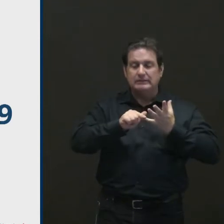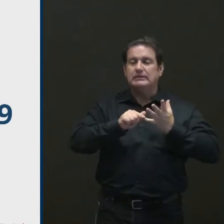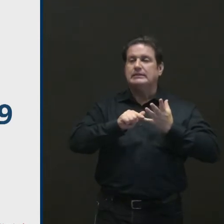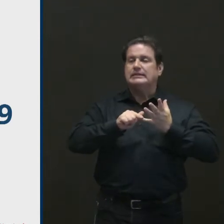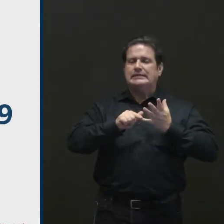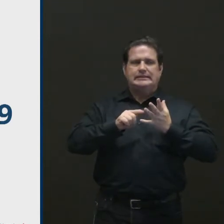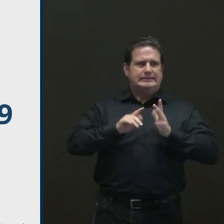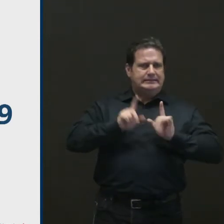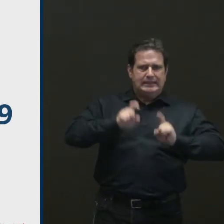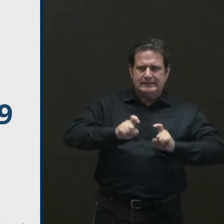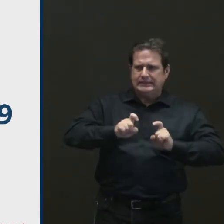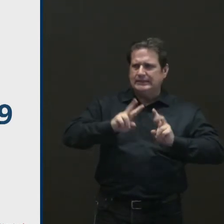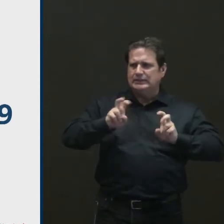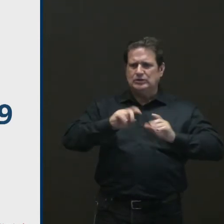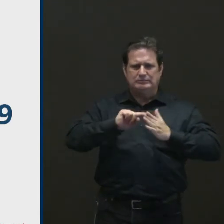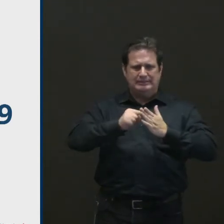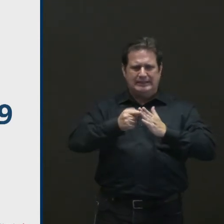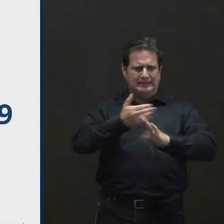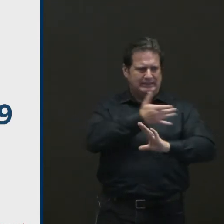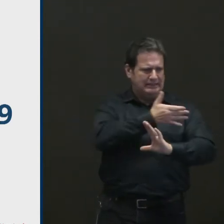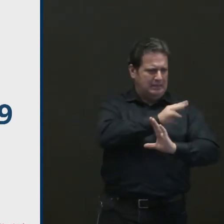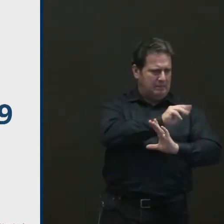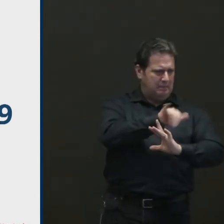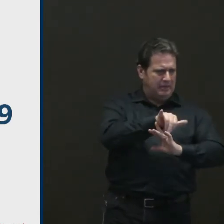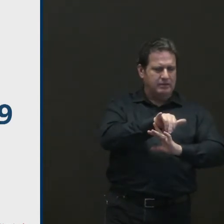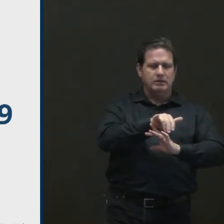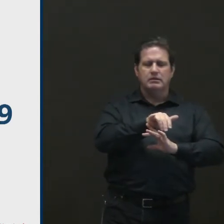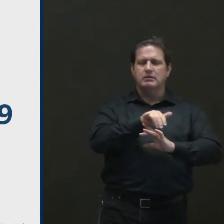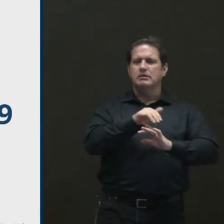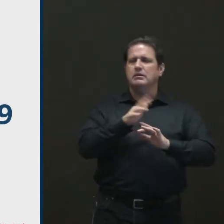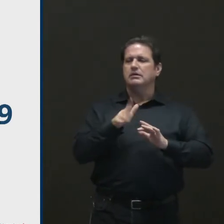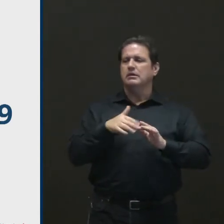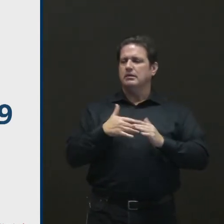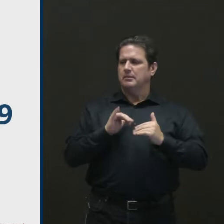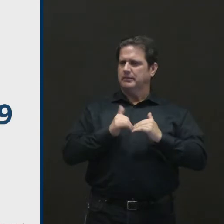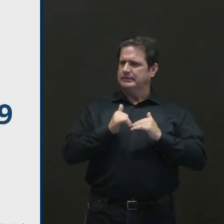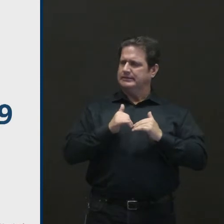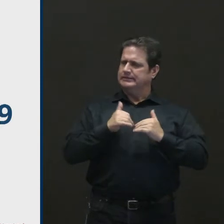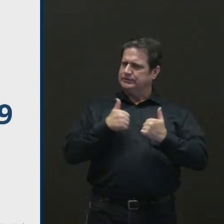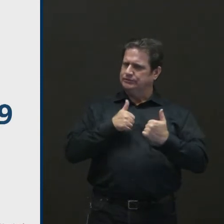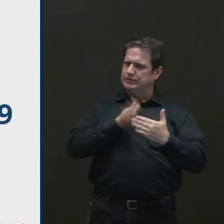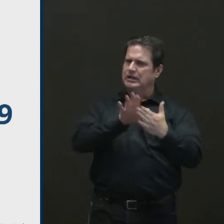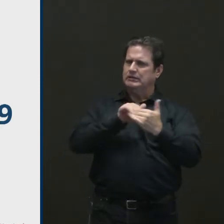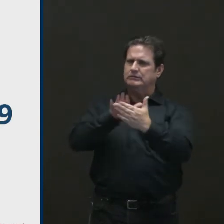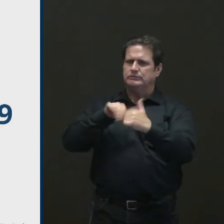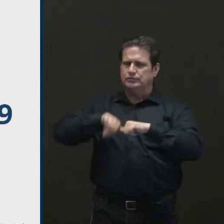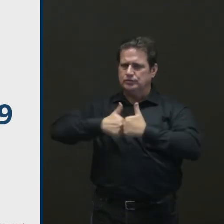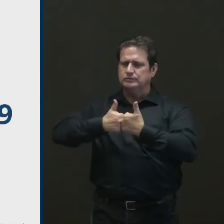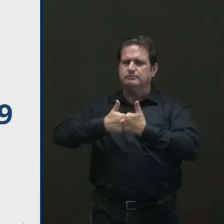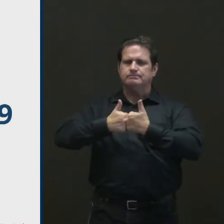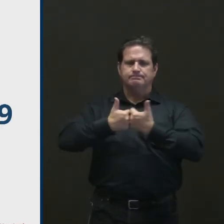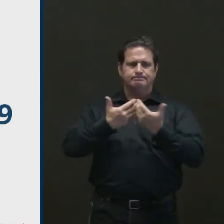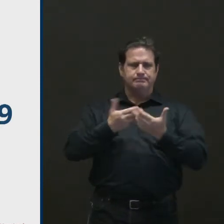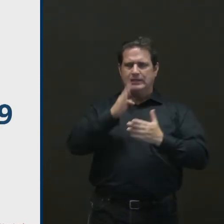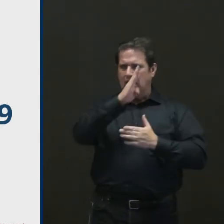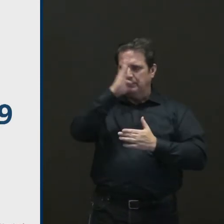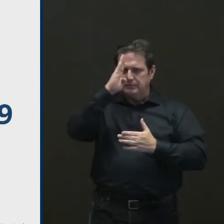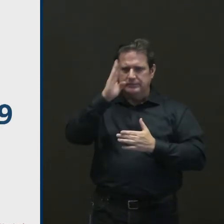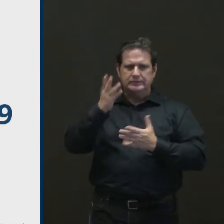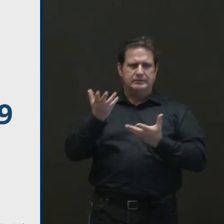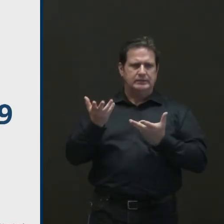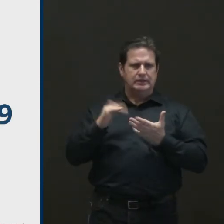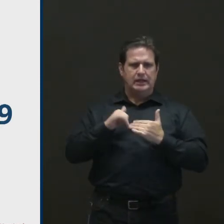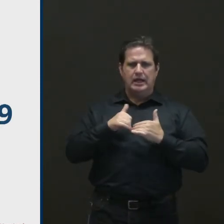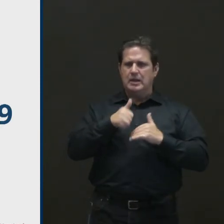issues, there's testing issues, there's that, the capacity and, hurdles that we had with our partners through with the hospitals